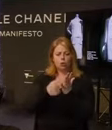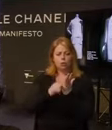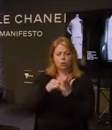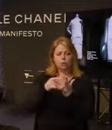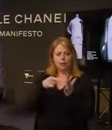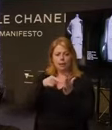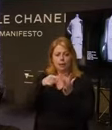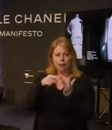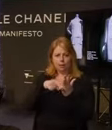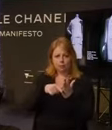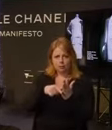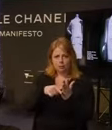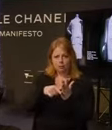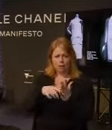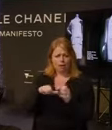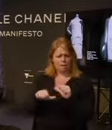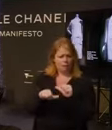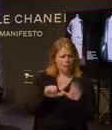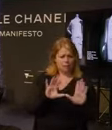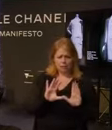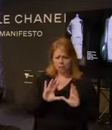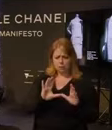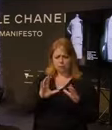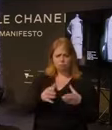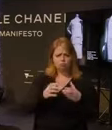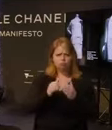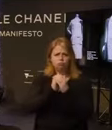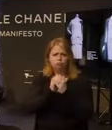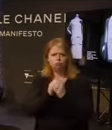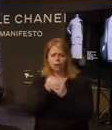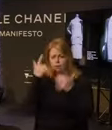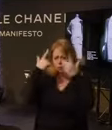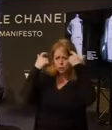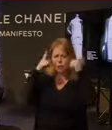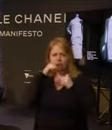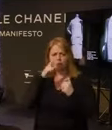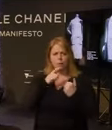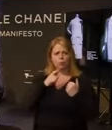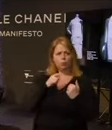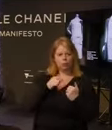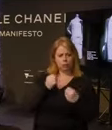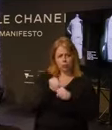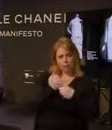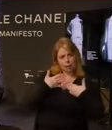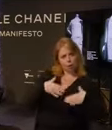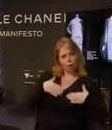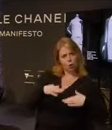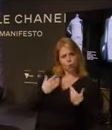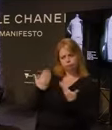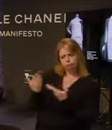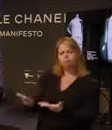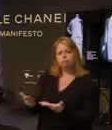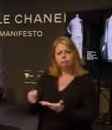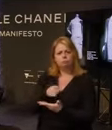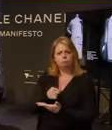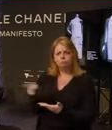wonderful circle of creatives that she did dress, and they were most happy to, you know, be